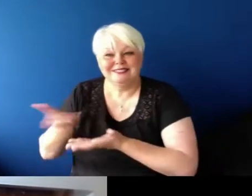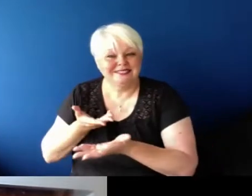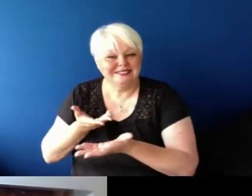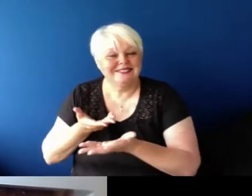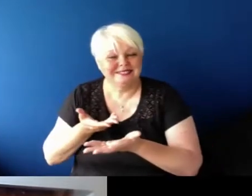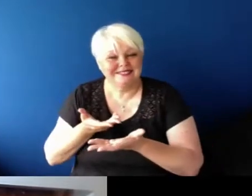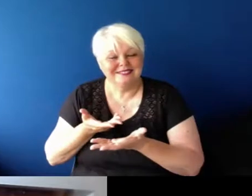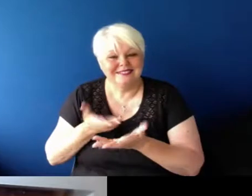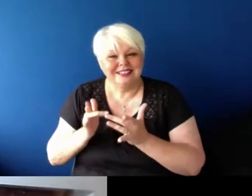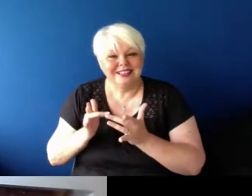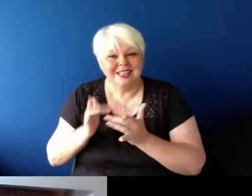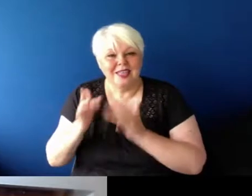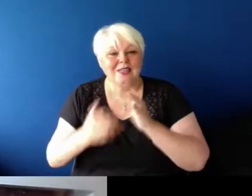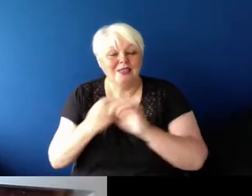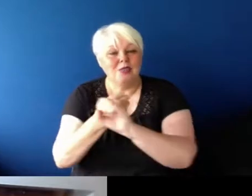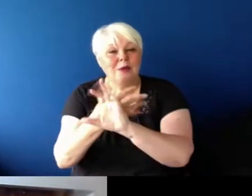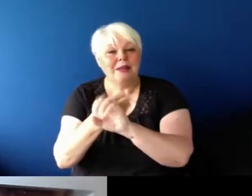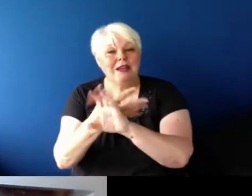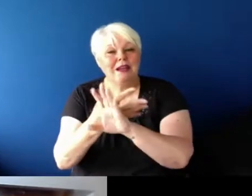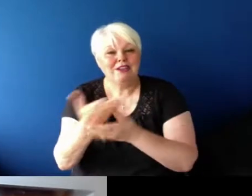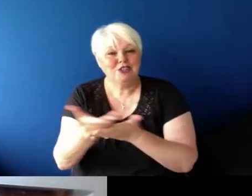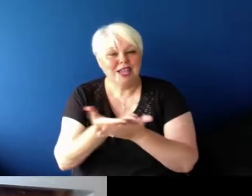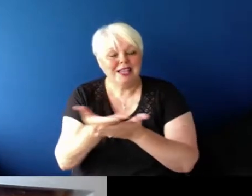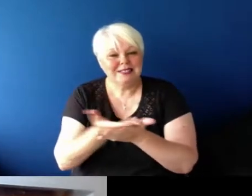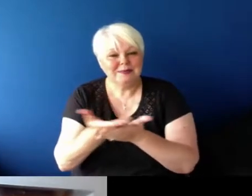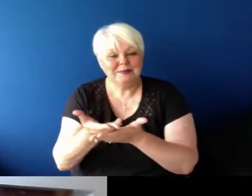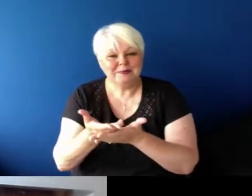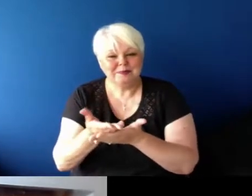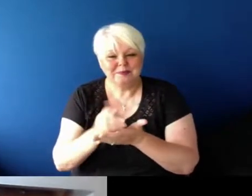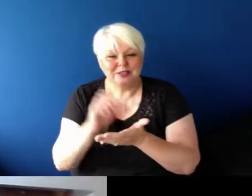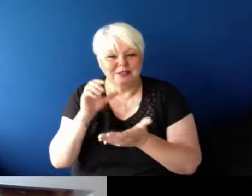in the webinar chat and afterwards too. So